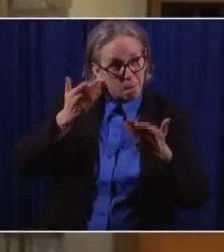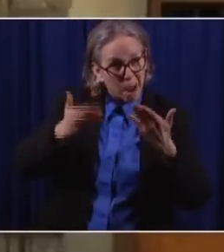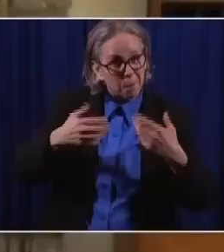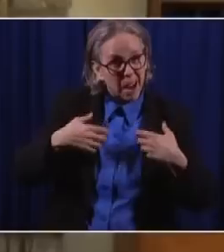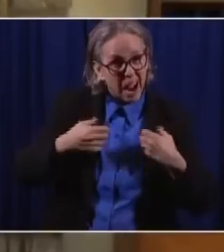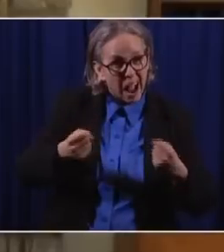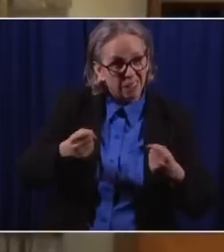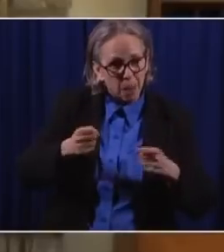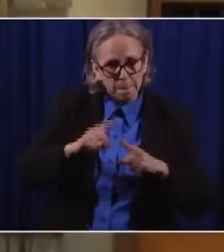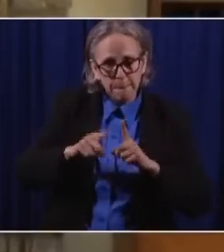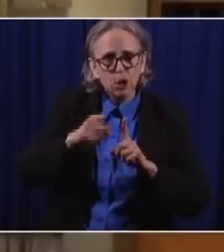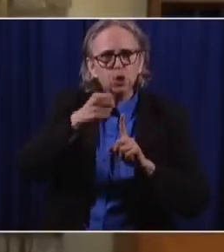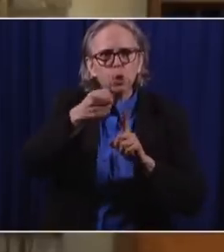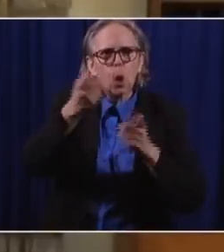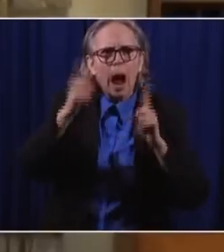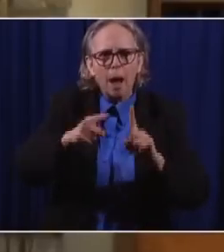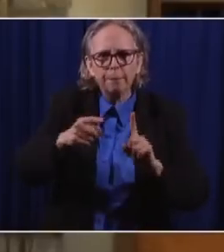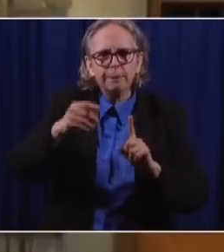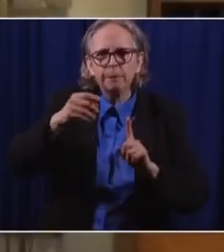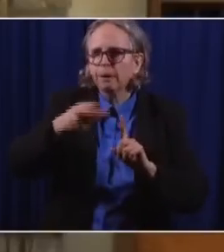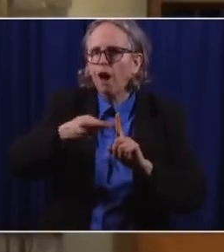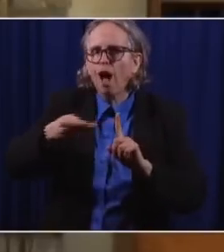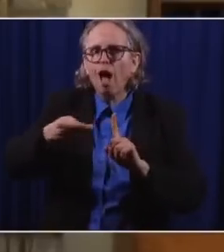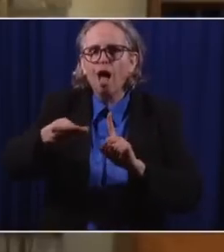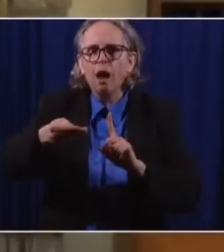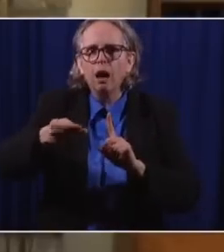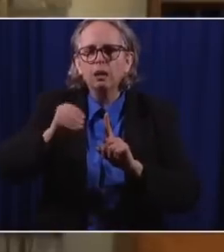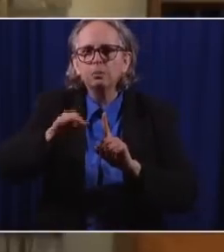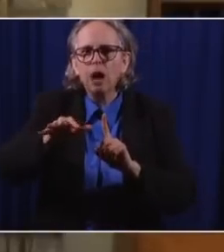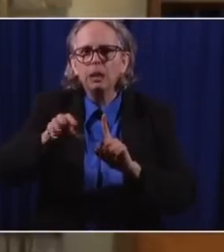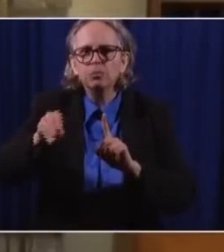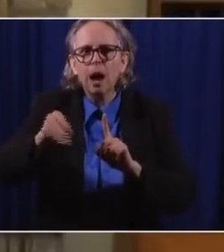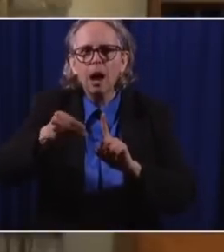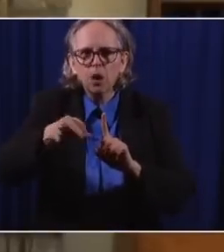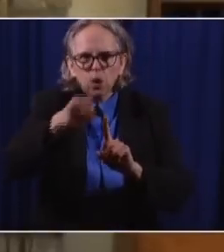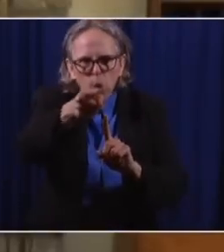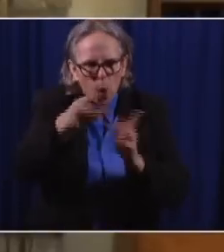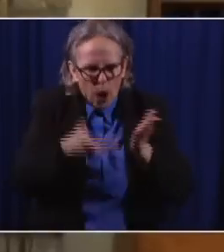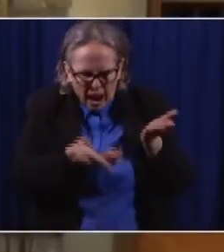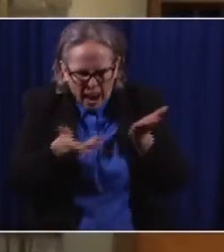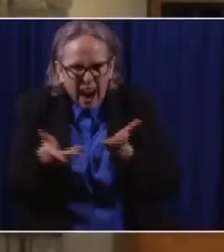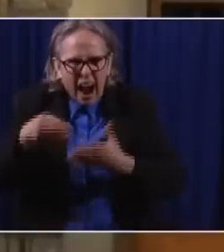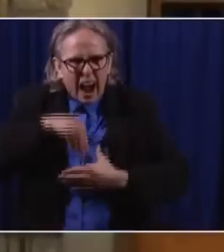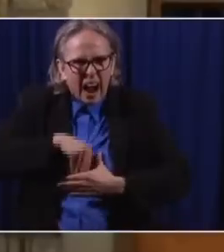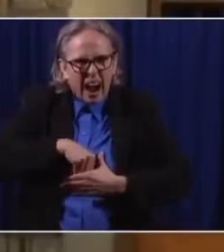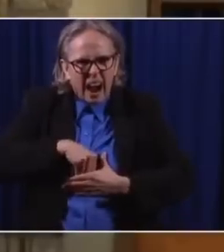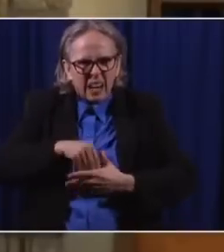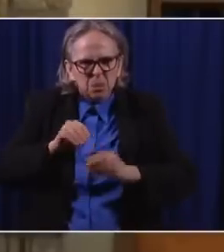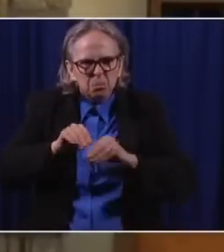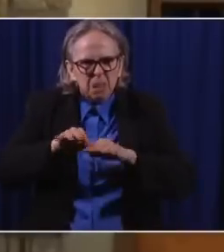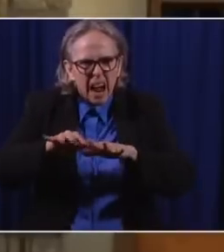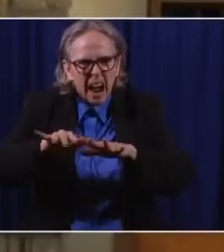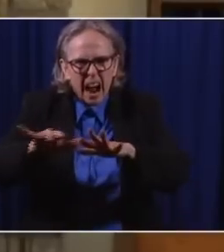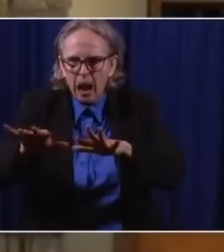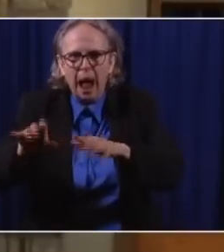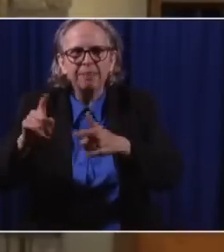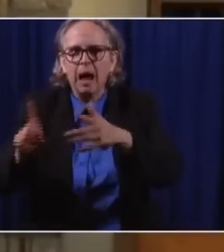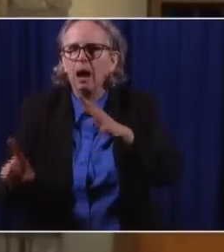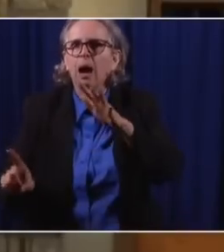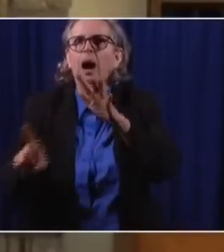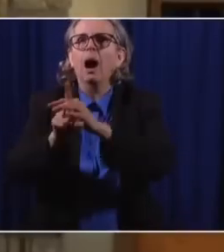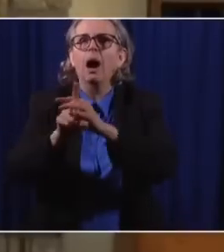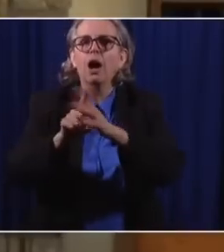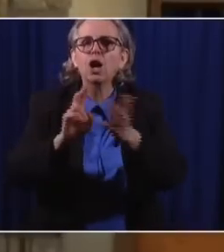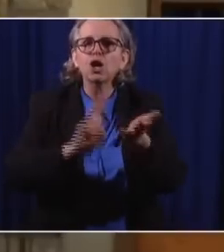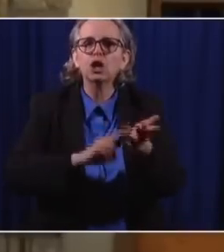know it, and you spread it. And the more it spreads in the community, the more likely it is that it gets into a nursing home. So the way